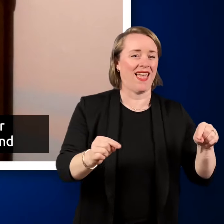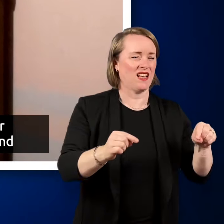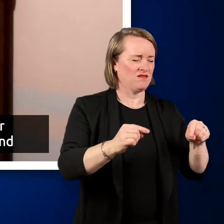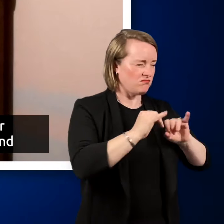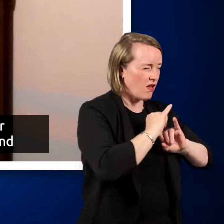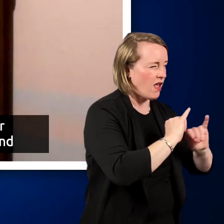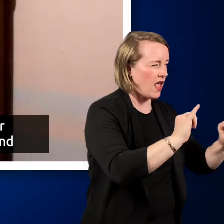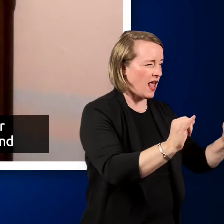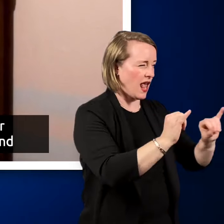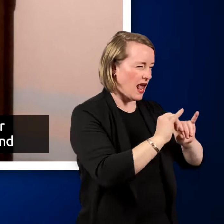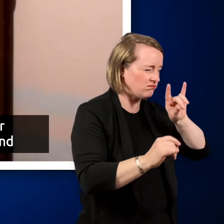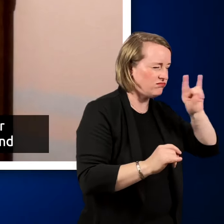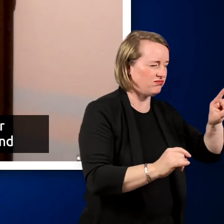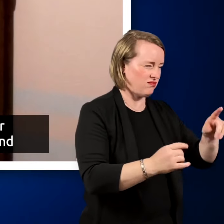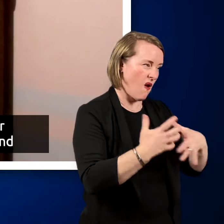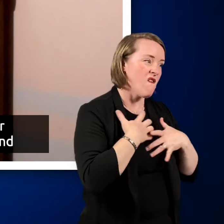Let the